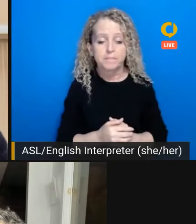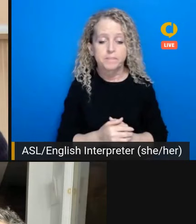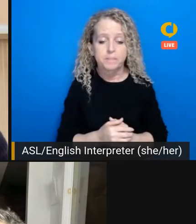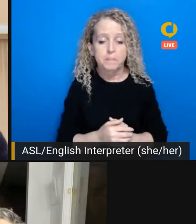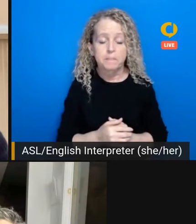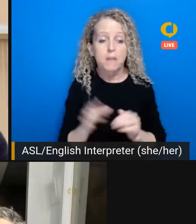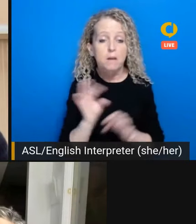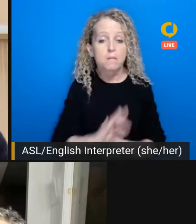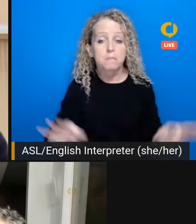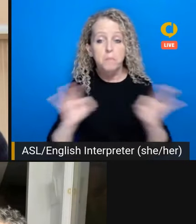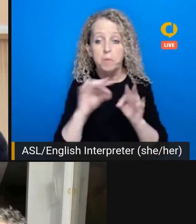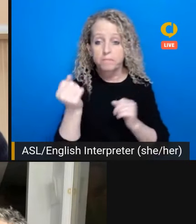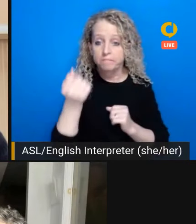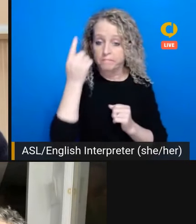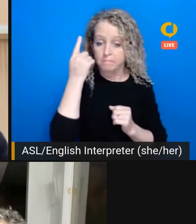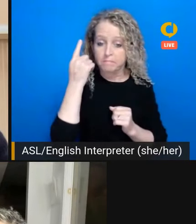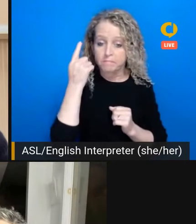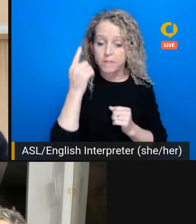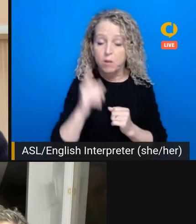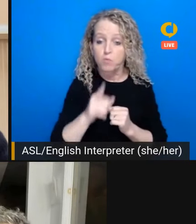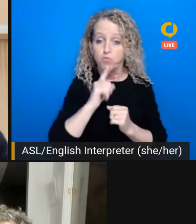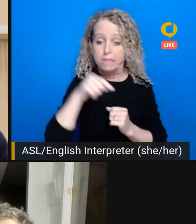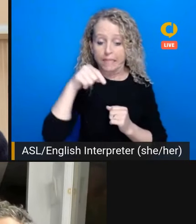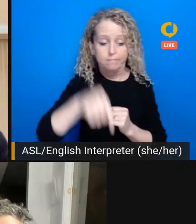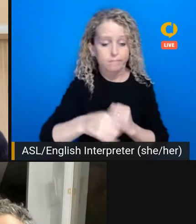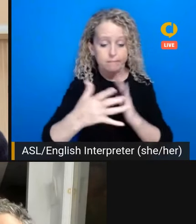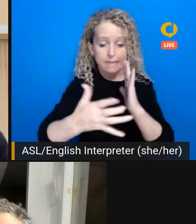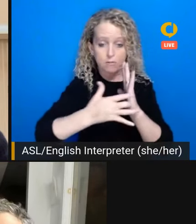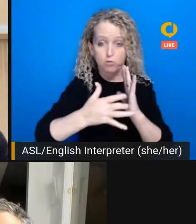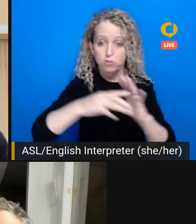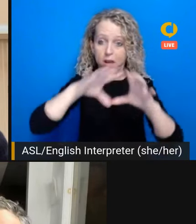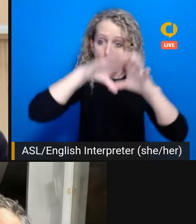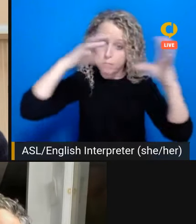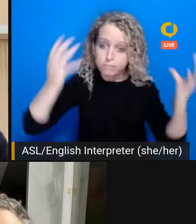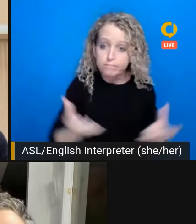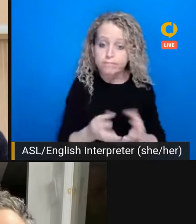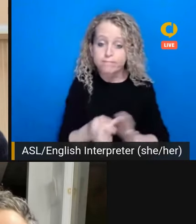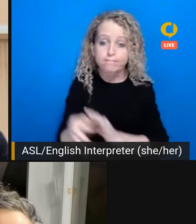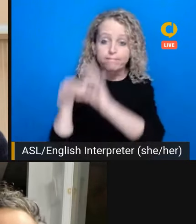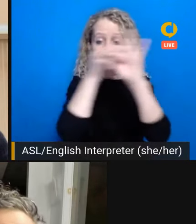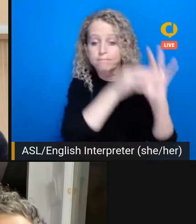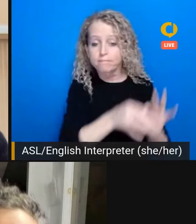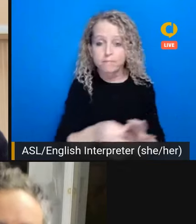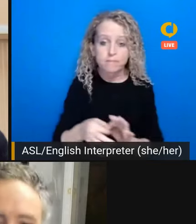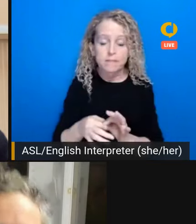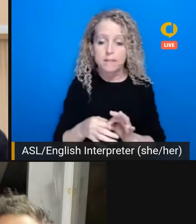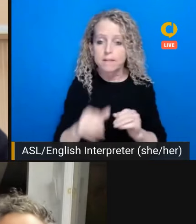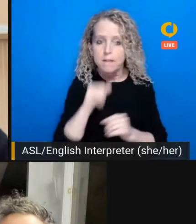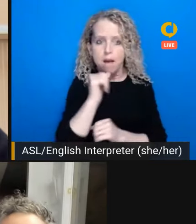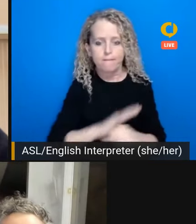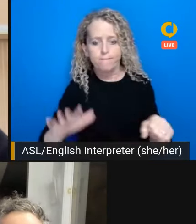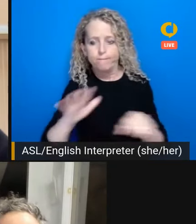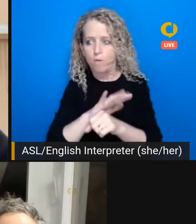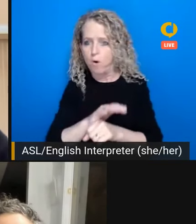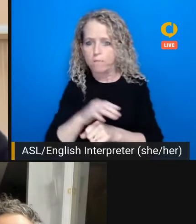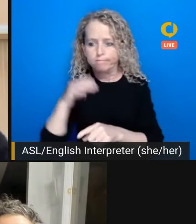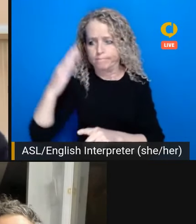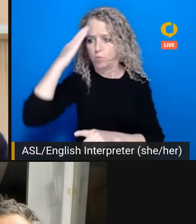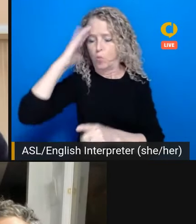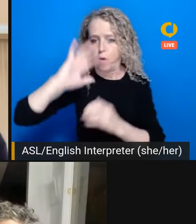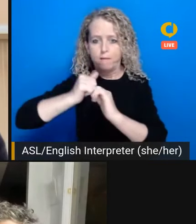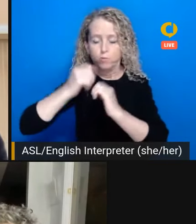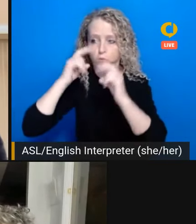artificial intelligence is a heterogeneous set of technologies, not an all-seeing eye. As